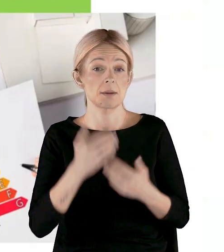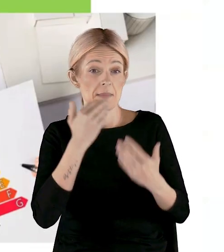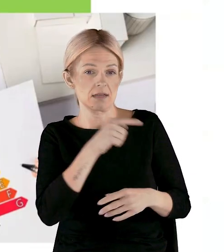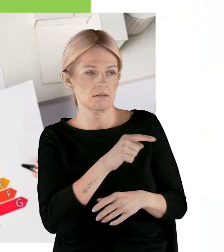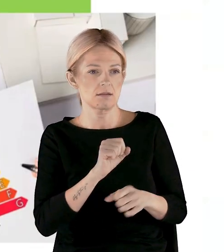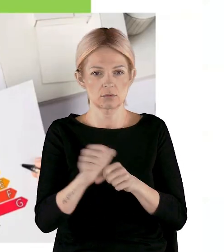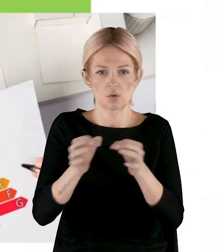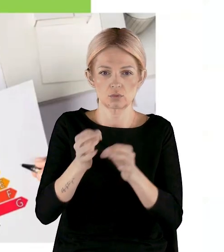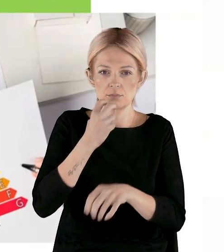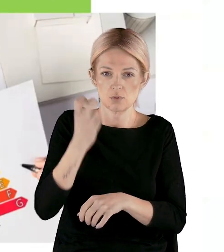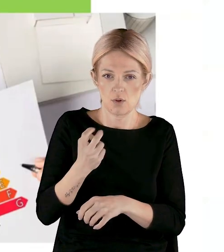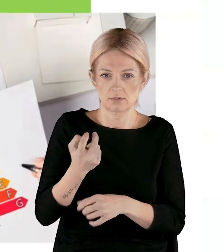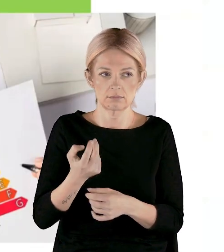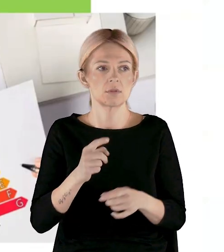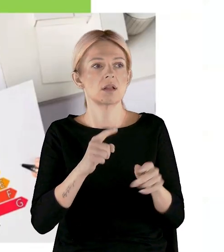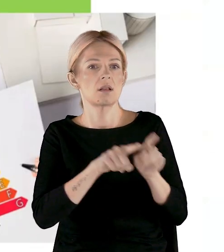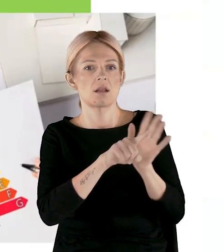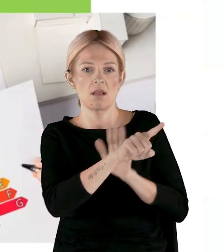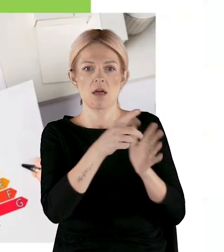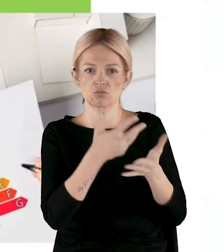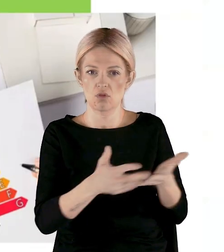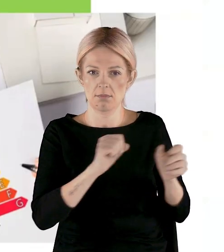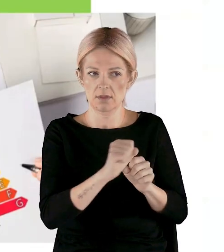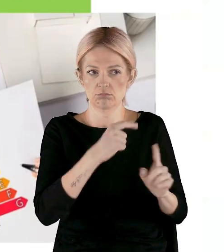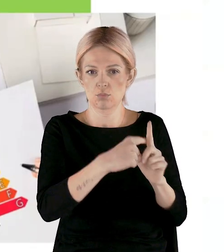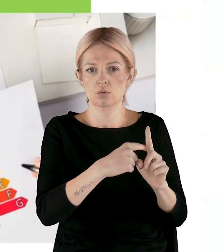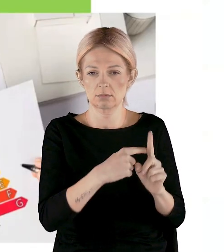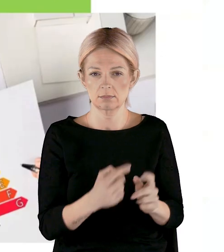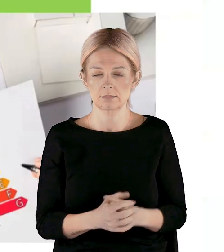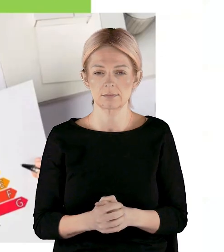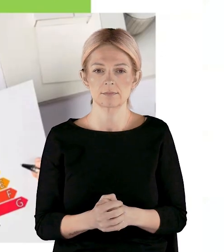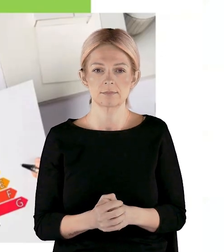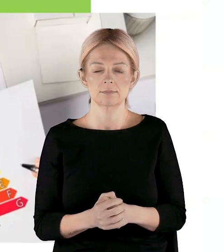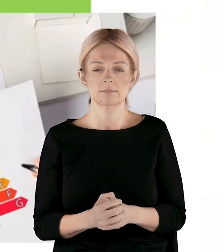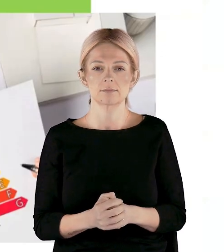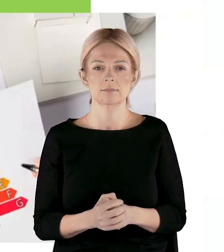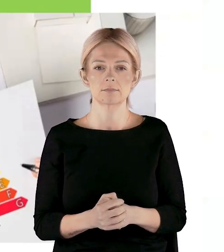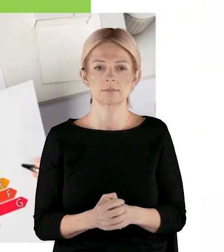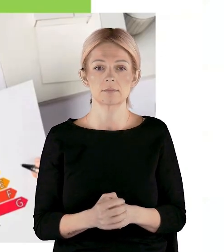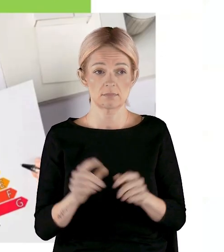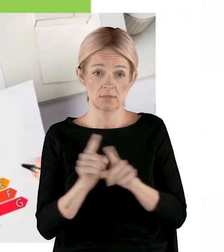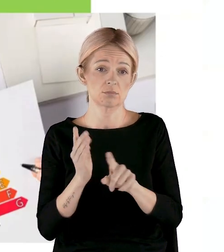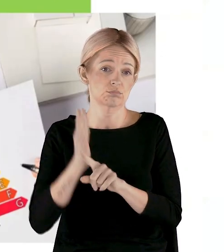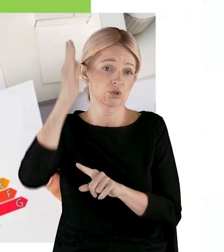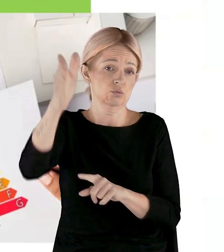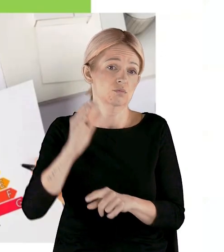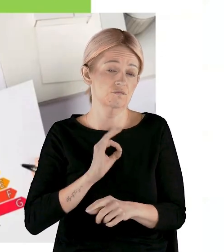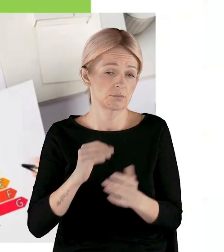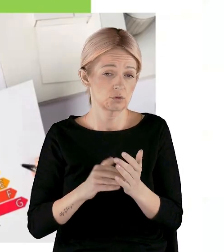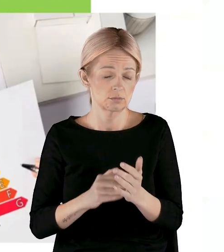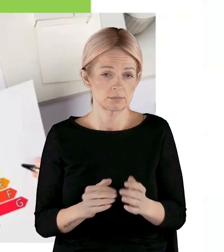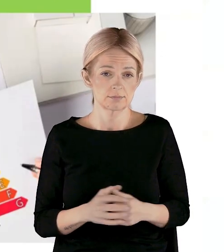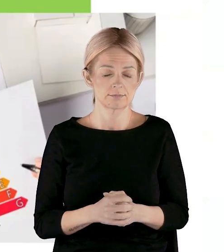so important to calculate, because as we said, it's allowed you to save energy, so it's good